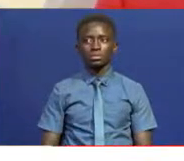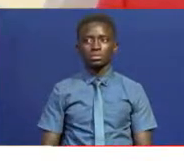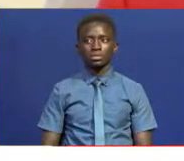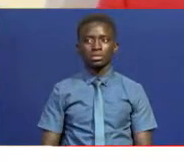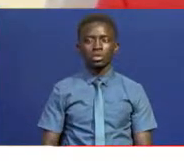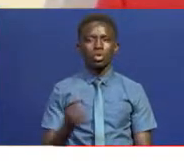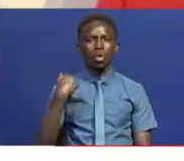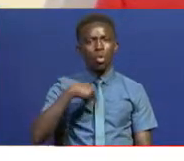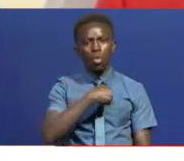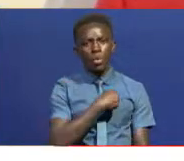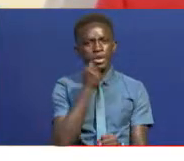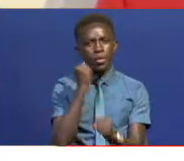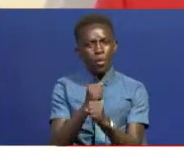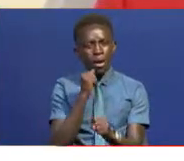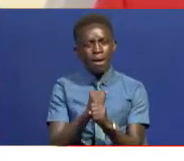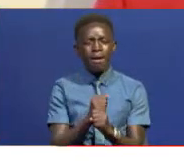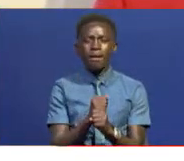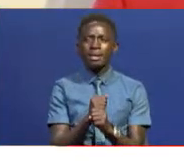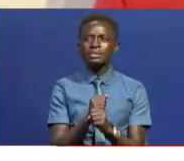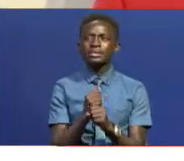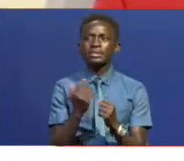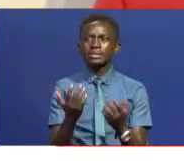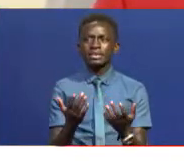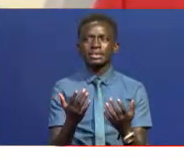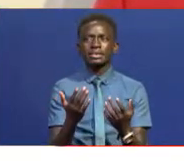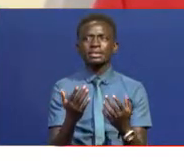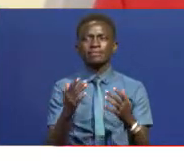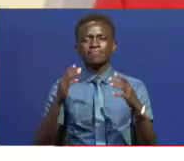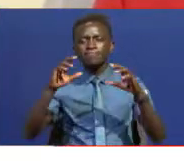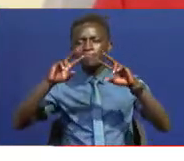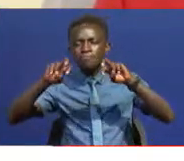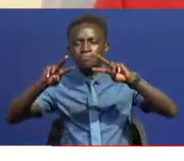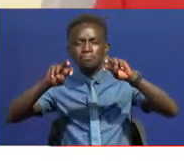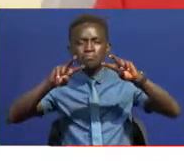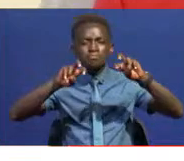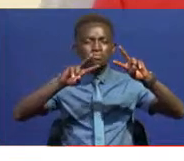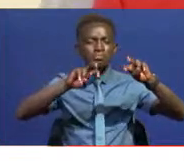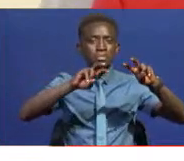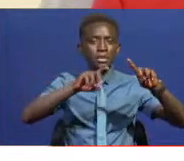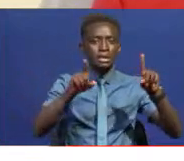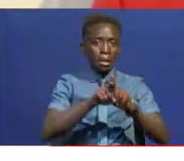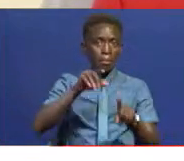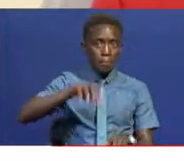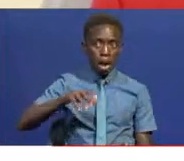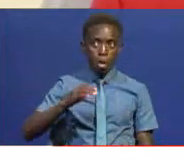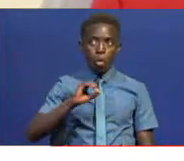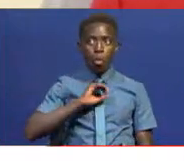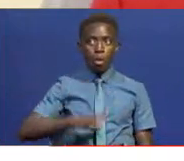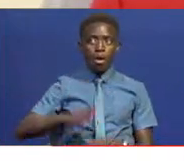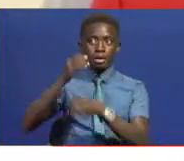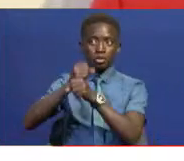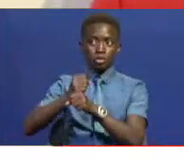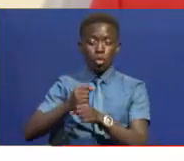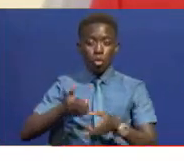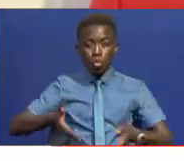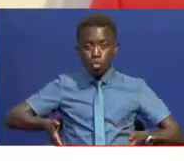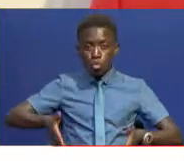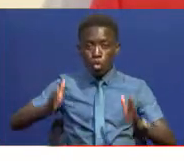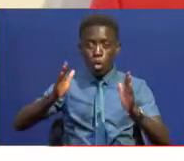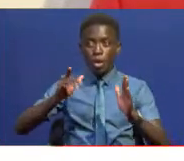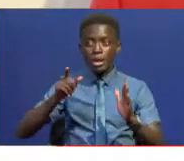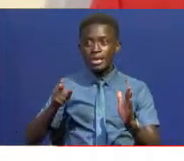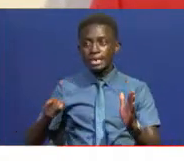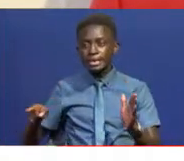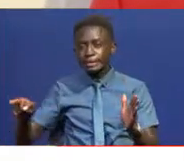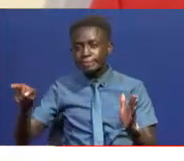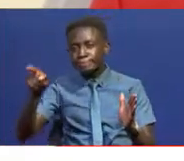We've been doing clinics the whole country as Matatu Owners Association. And through the road clinics, we believe the road